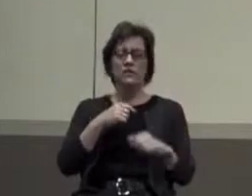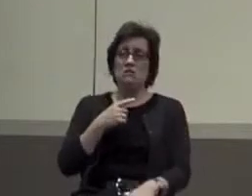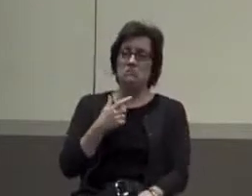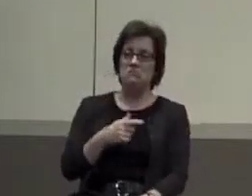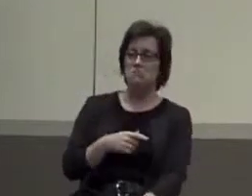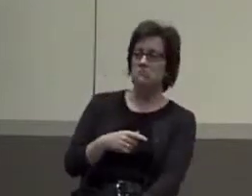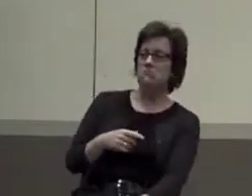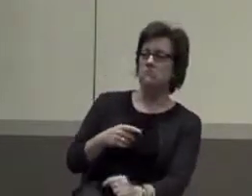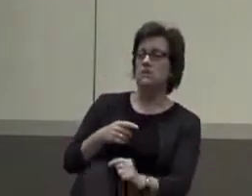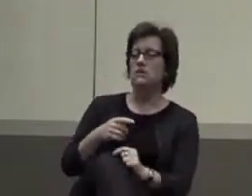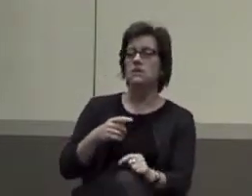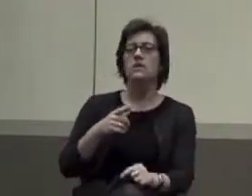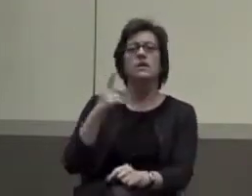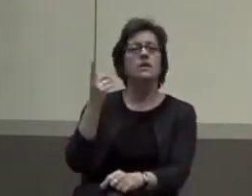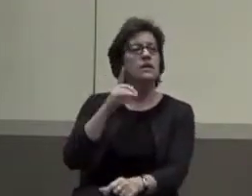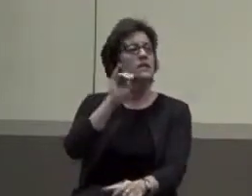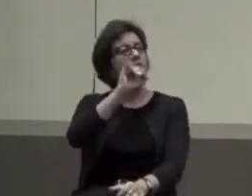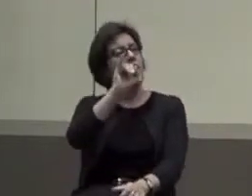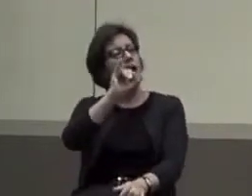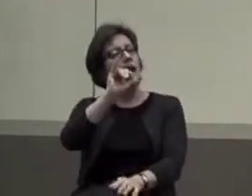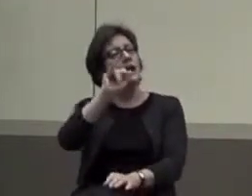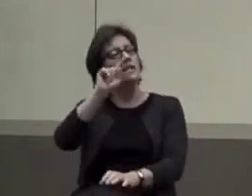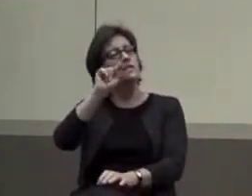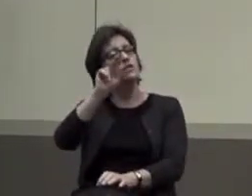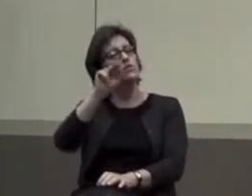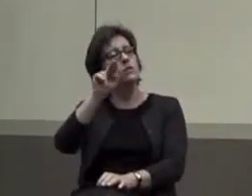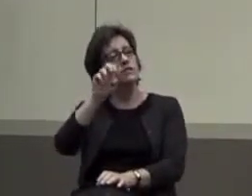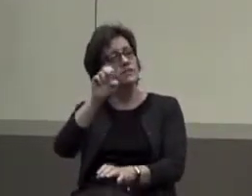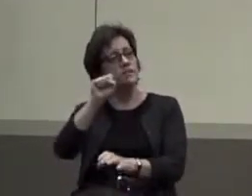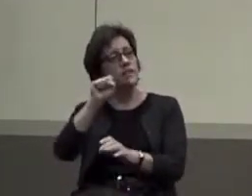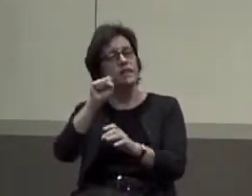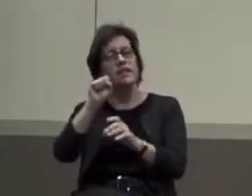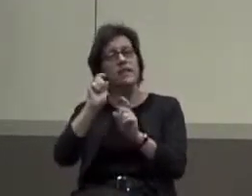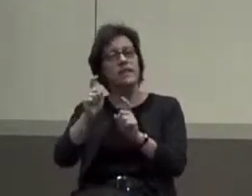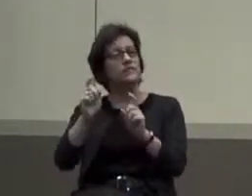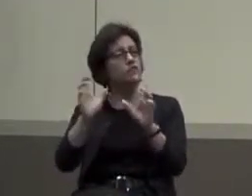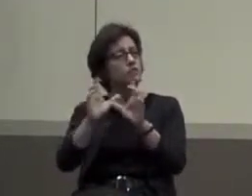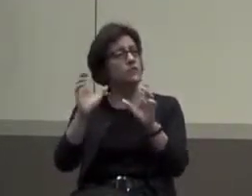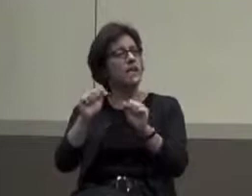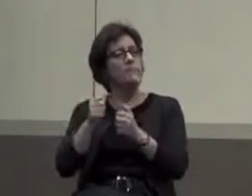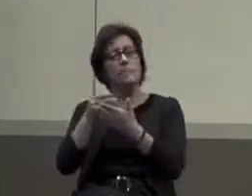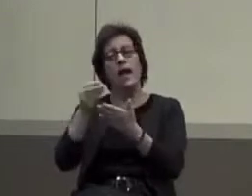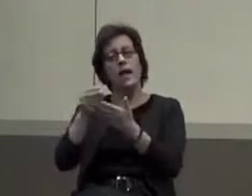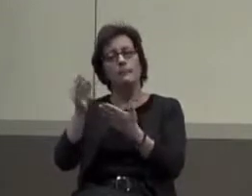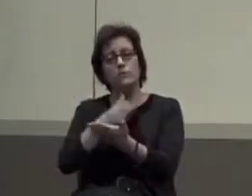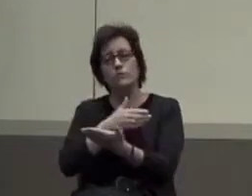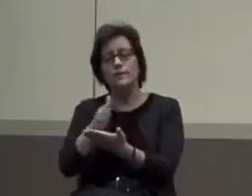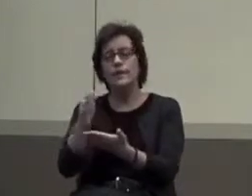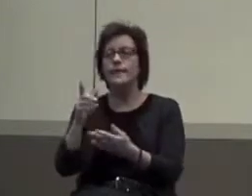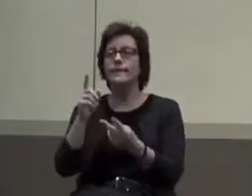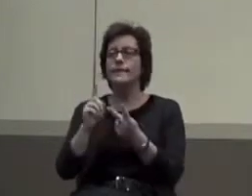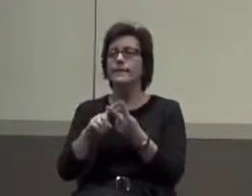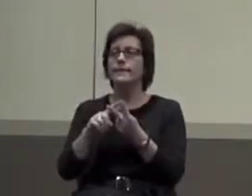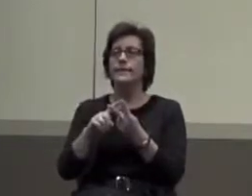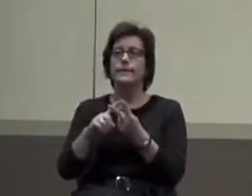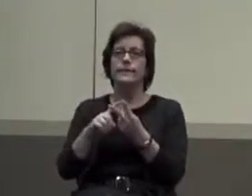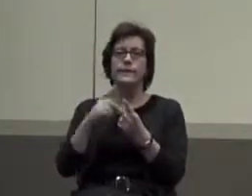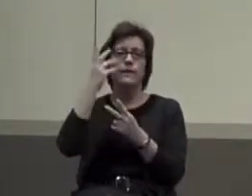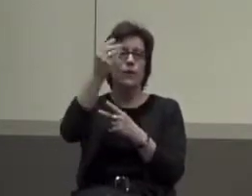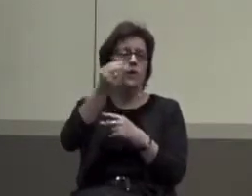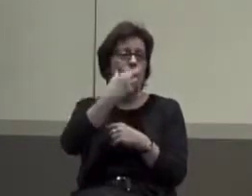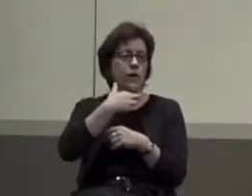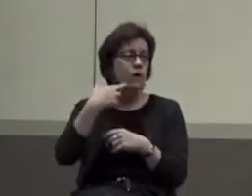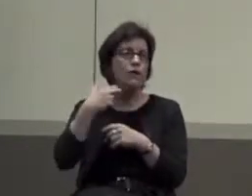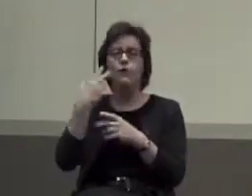They had iTunes gift certificates, so they could purchase music, or they could go to a restaurant or go to the